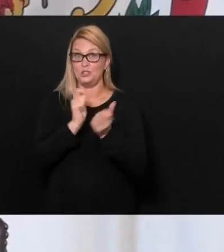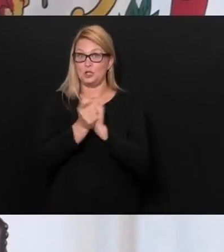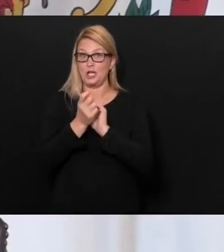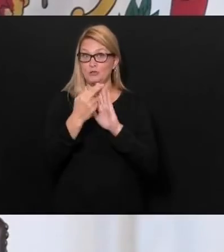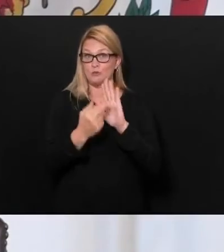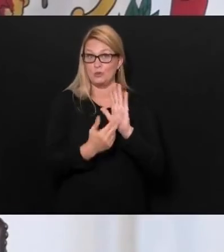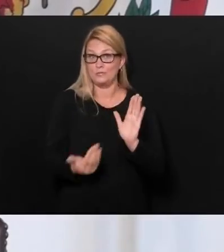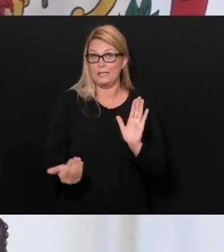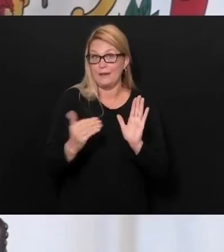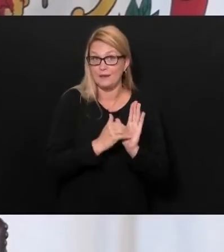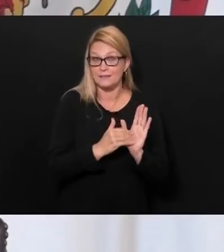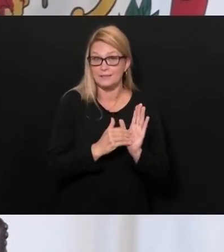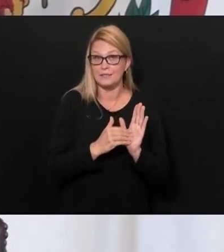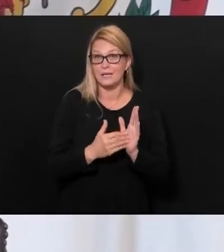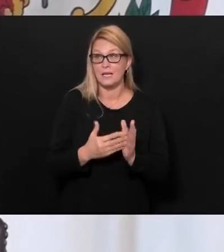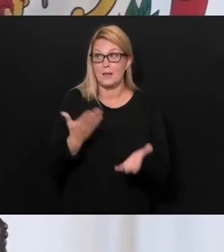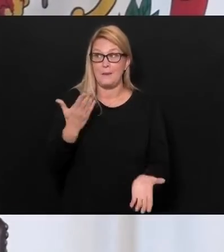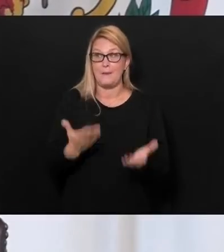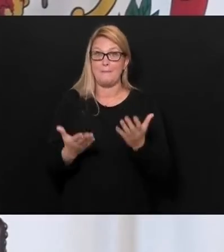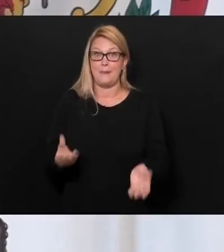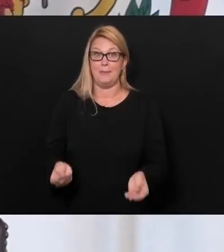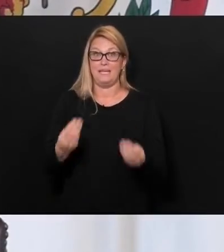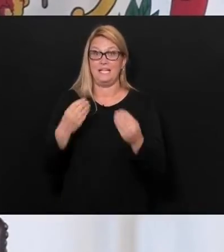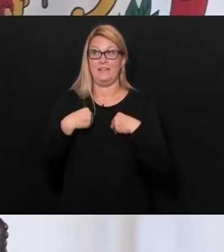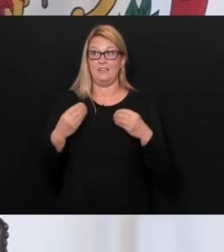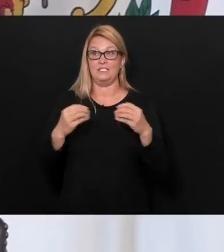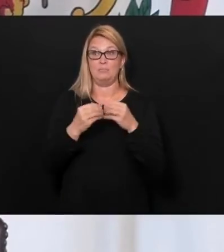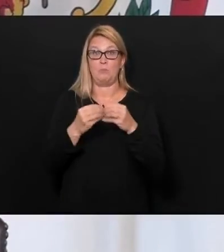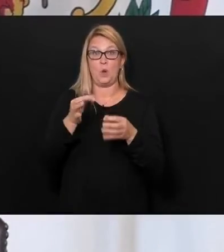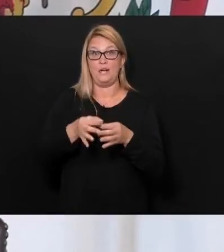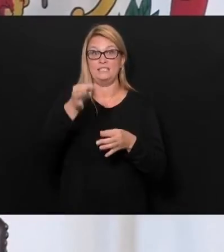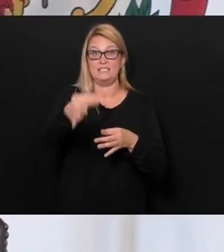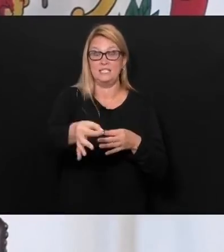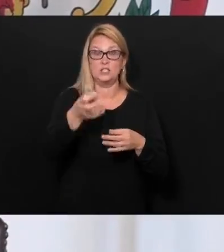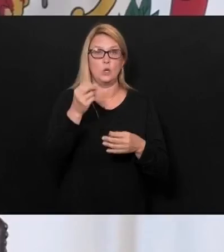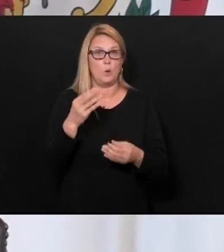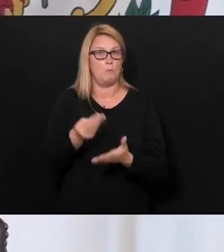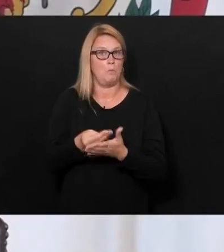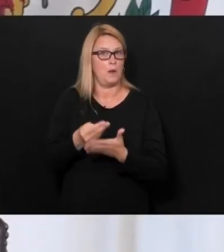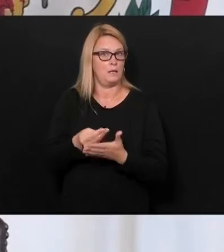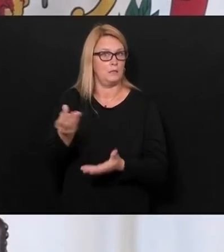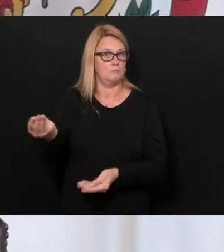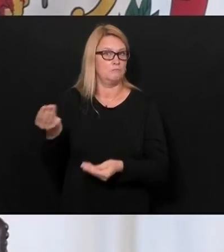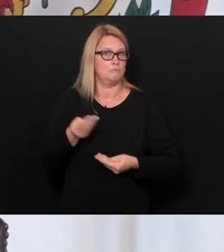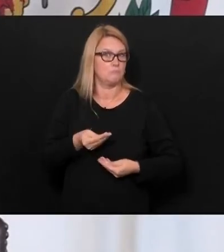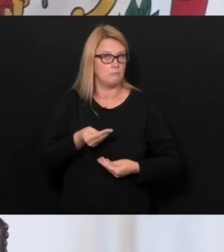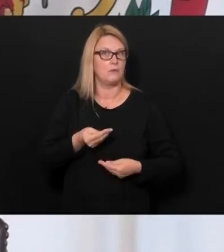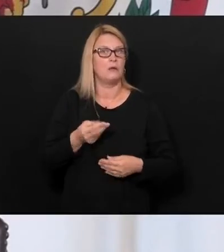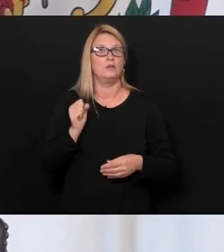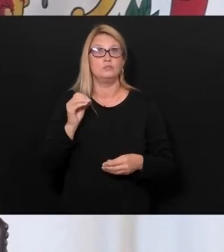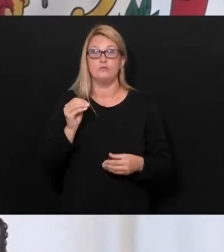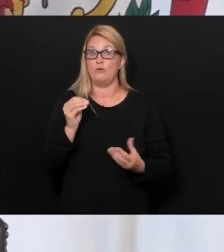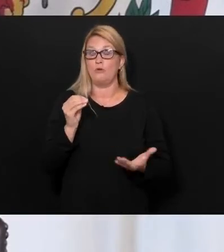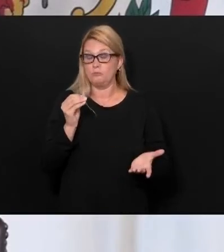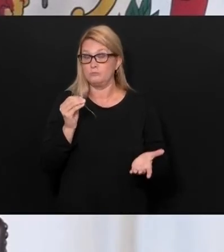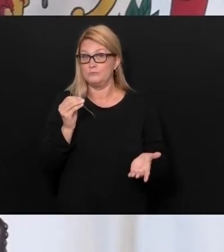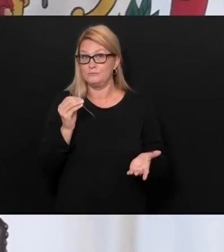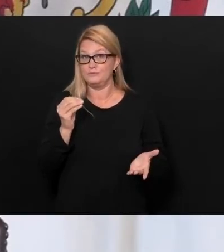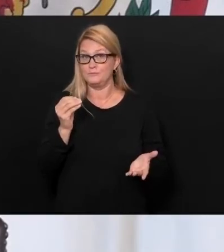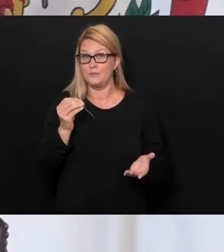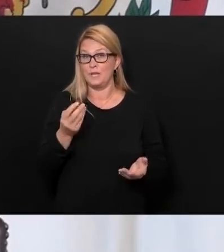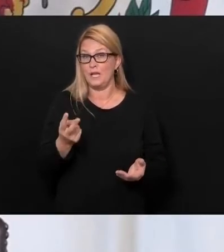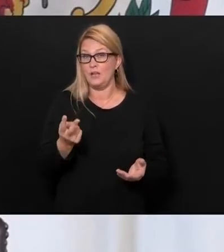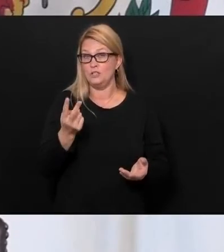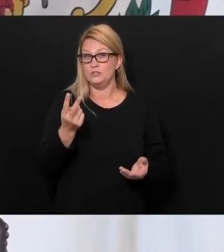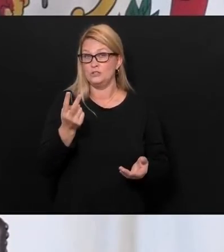and could actually even give us extensions or more monies and everything. I mean, just think about it. there's